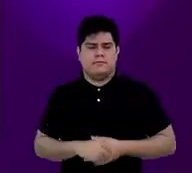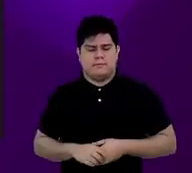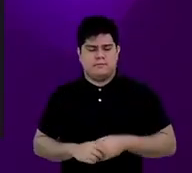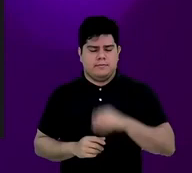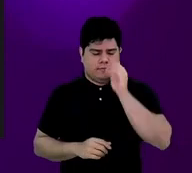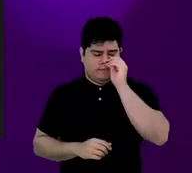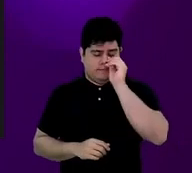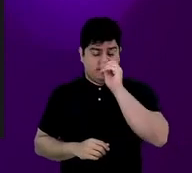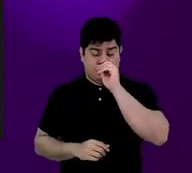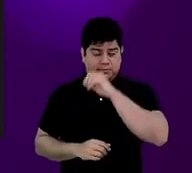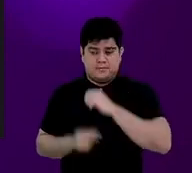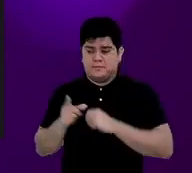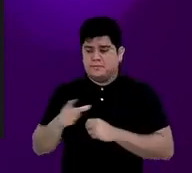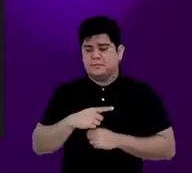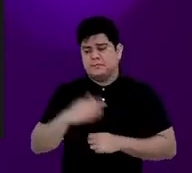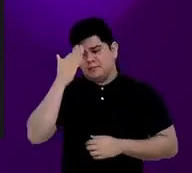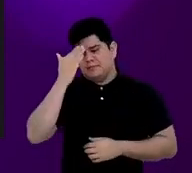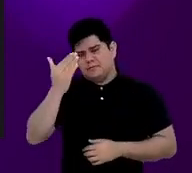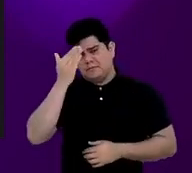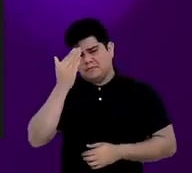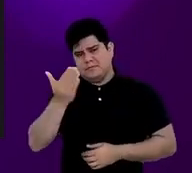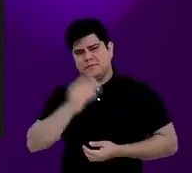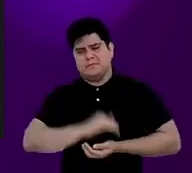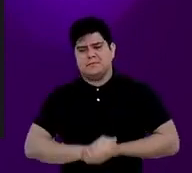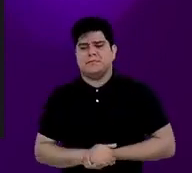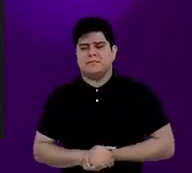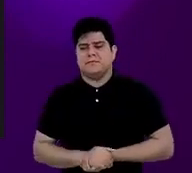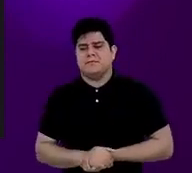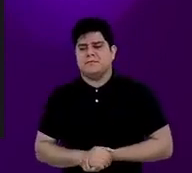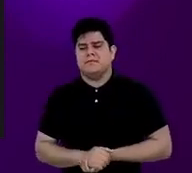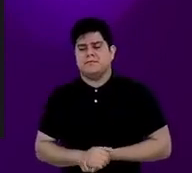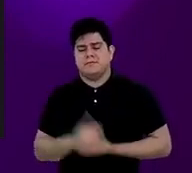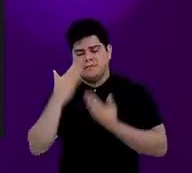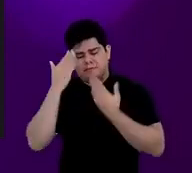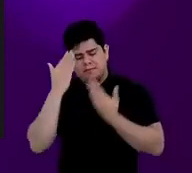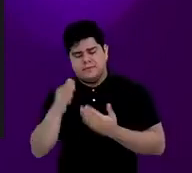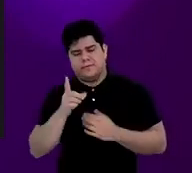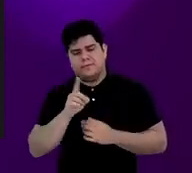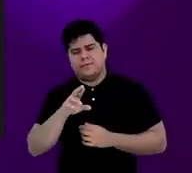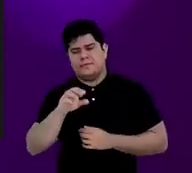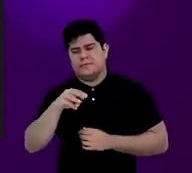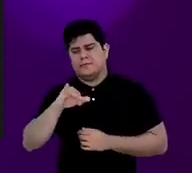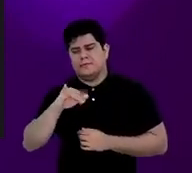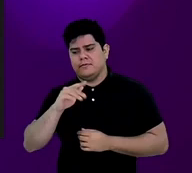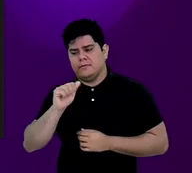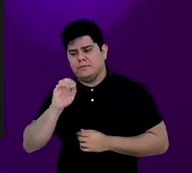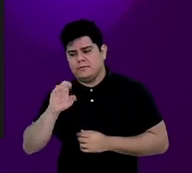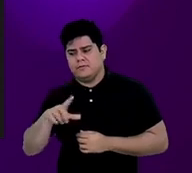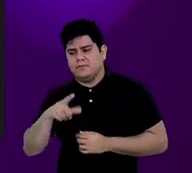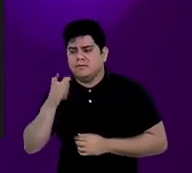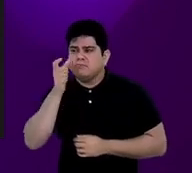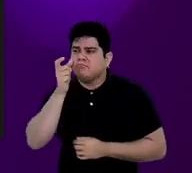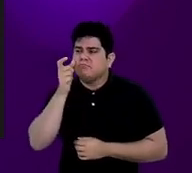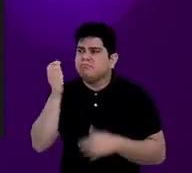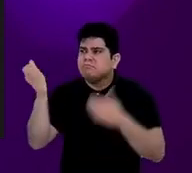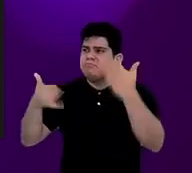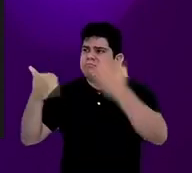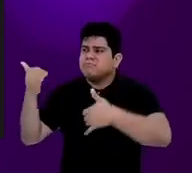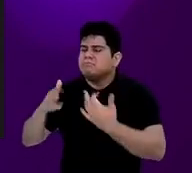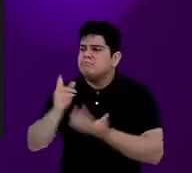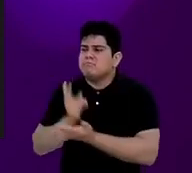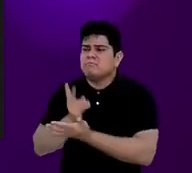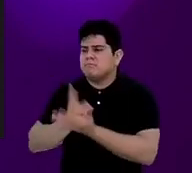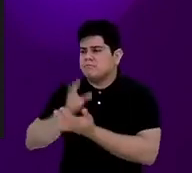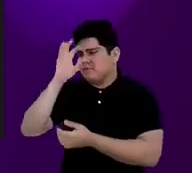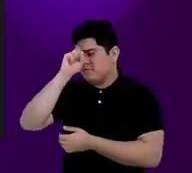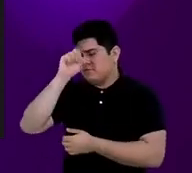Mike, thank you very much. Every time that I listen to you, it's a lot of new things. You are probably